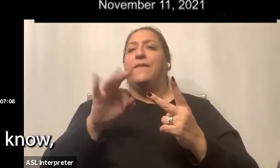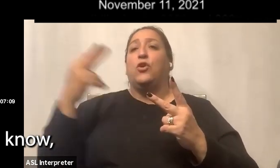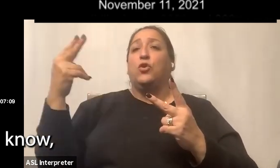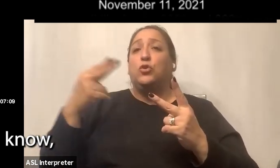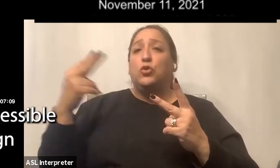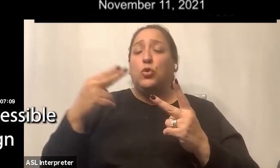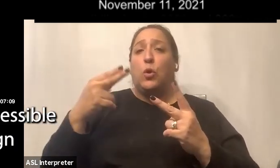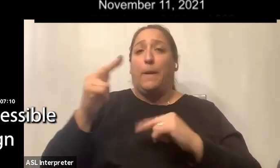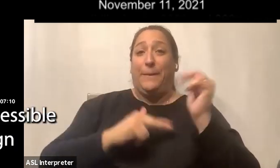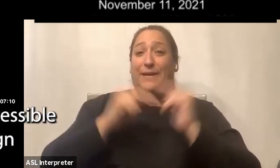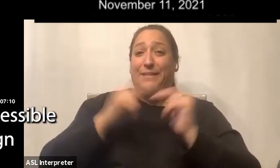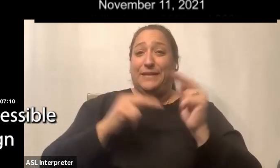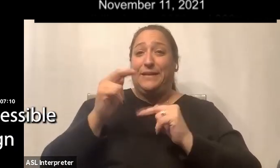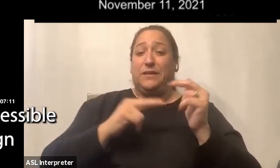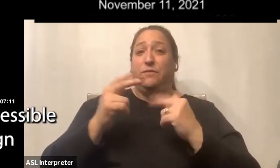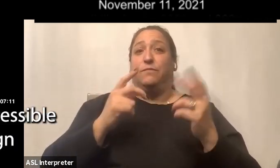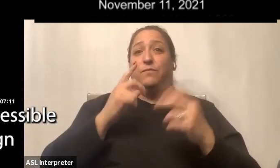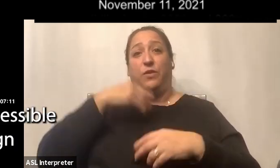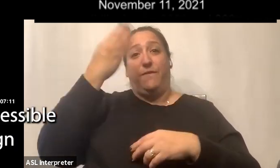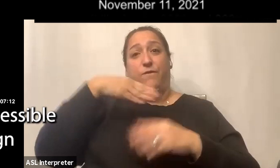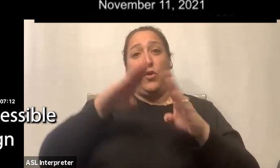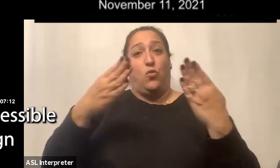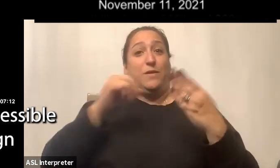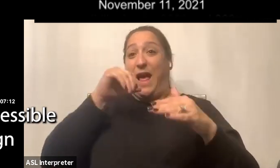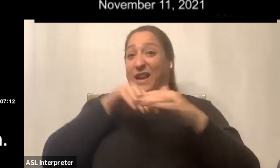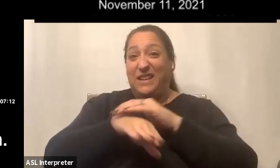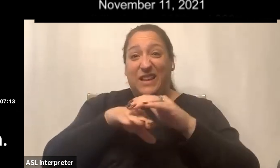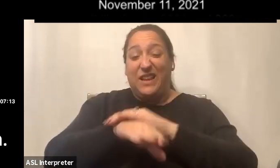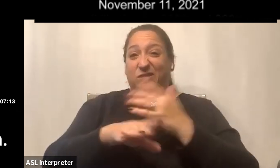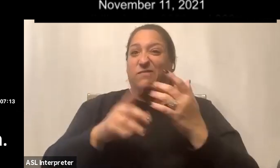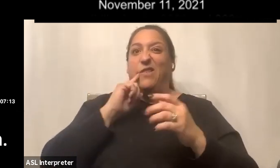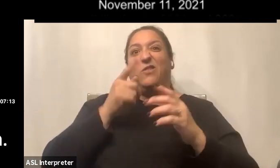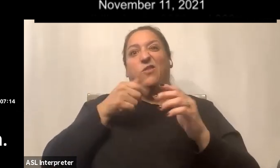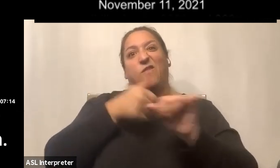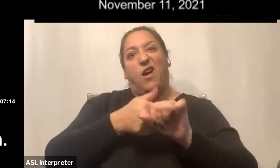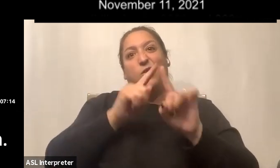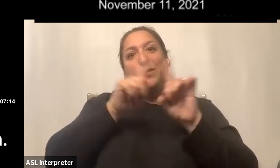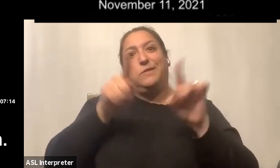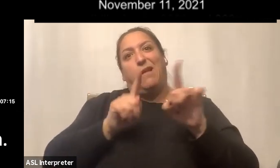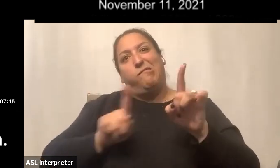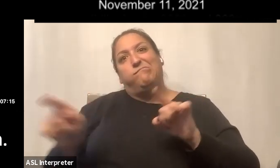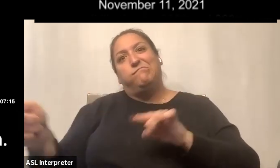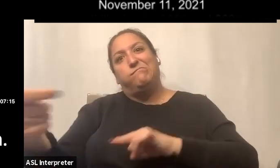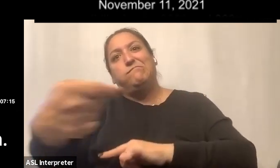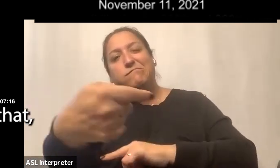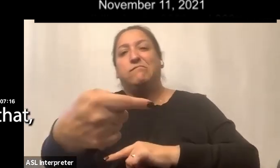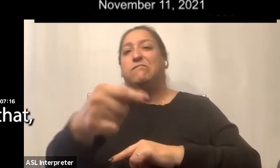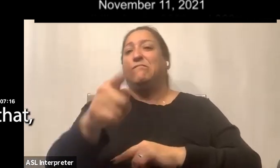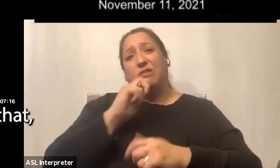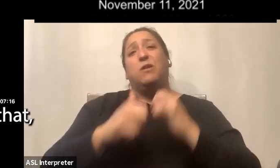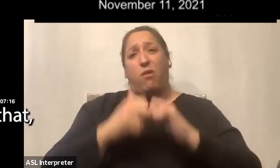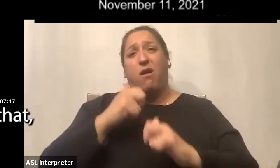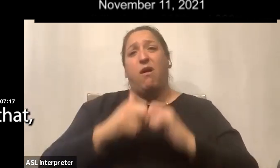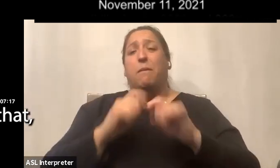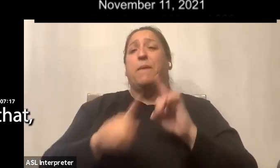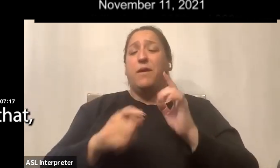building and, basically the front door is not accessible and you have to follow a sign around the back entrance, that's really a problem. But I